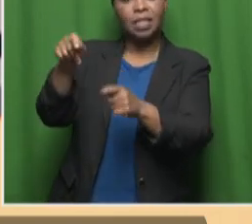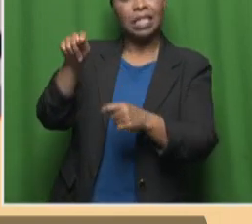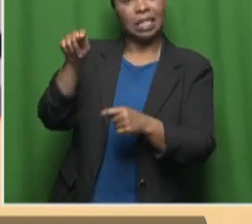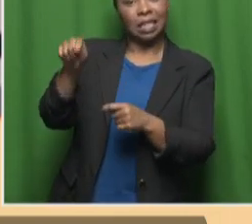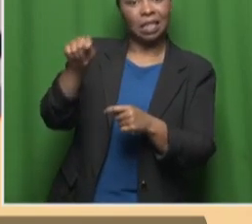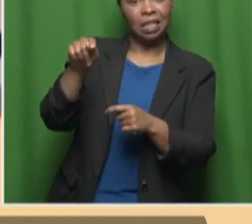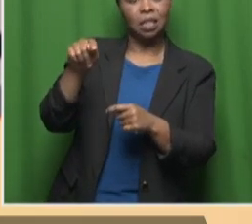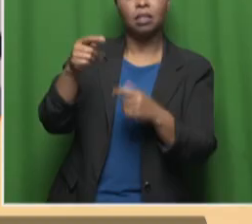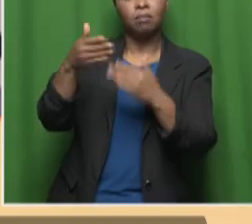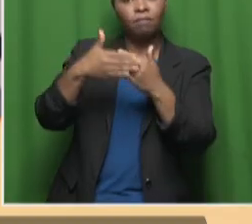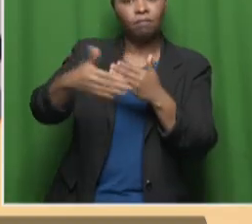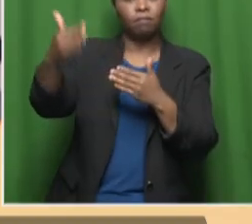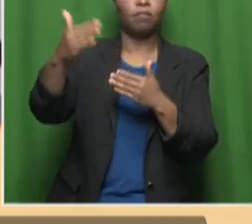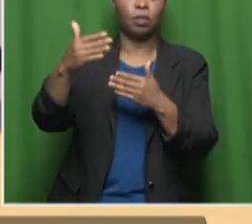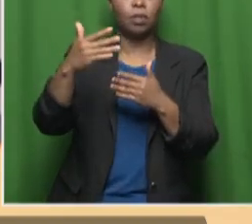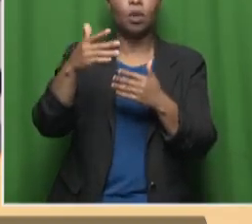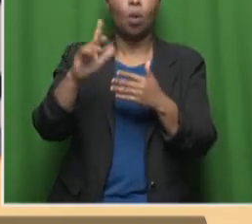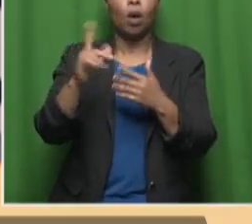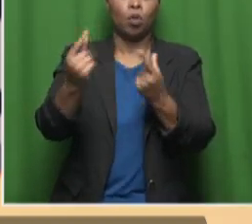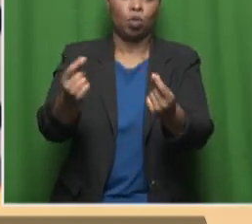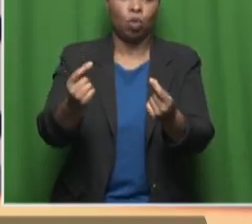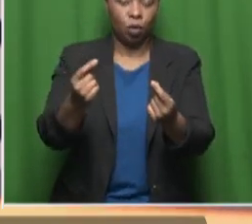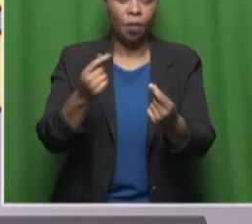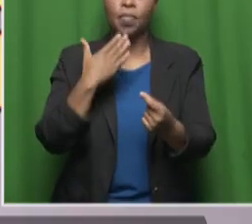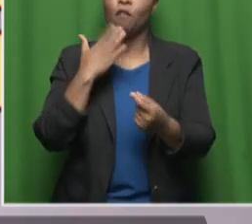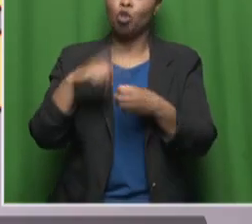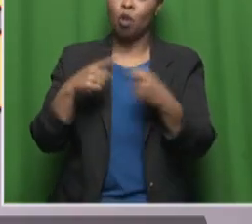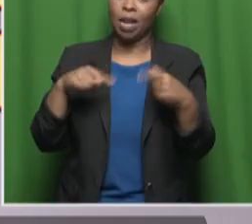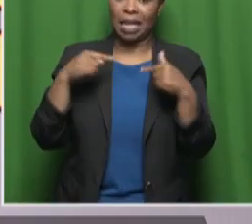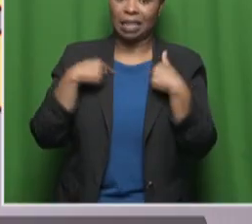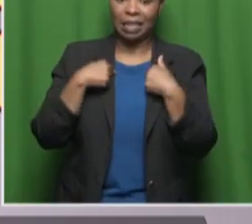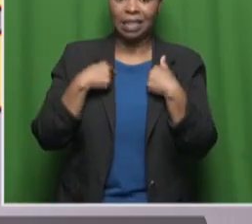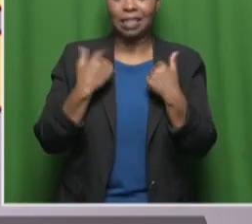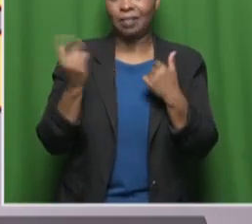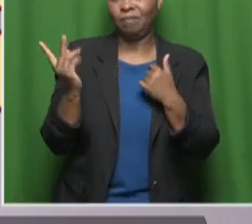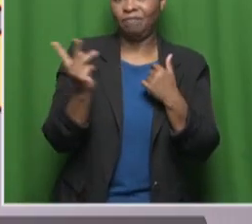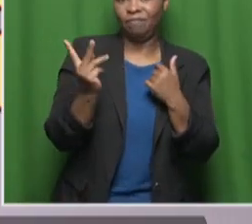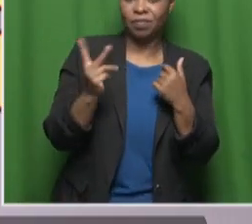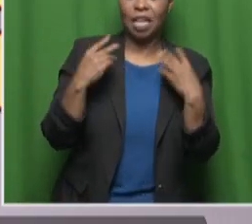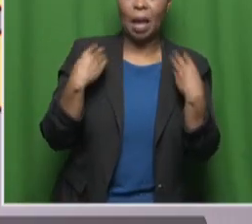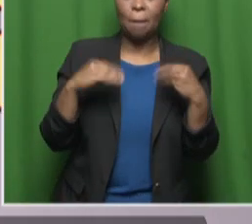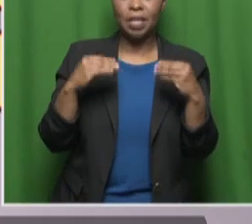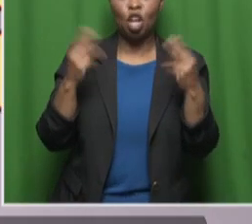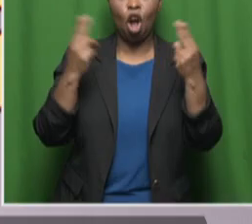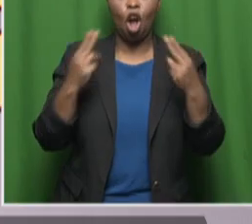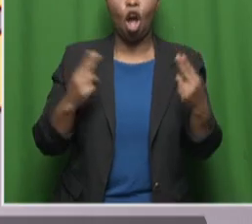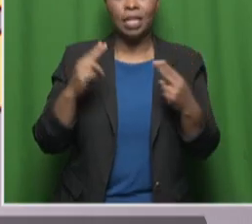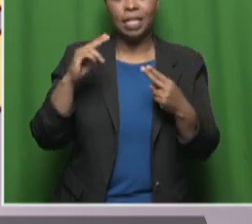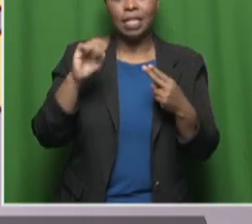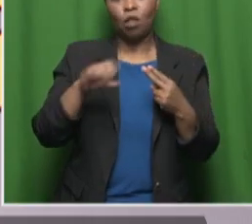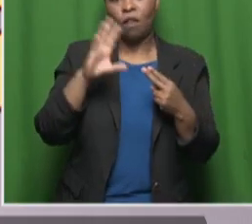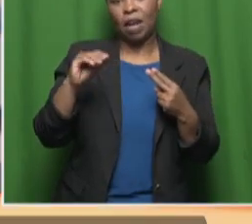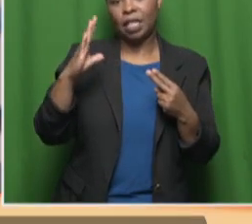we're headed. Thank you for joining us at this hour. We'll leave that conversation there for now. Ashraf, Johaardien, Business and Arts South Africa CEO, and the